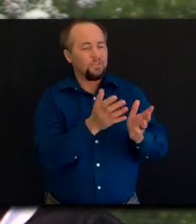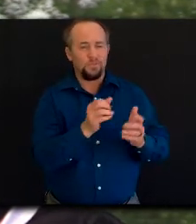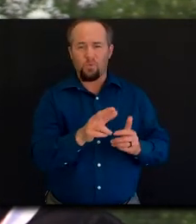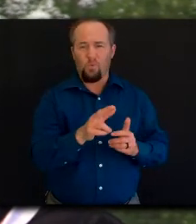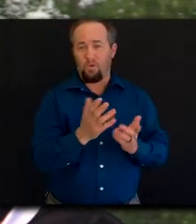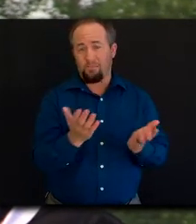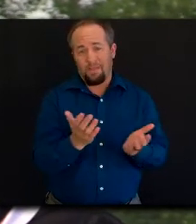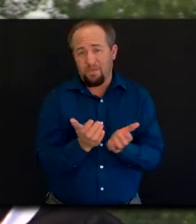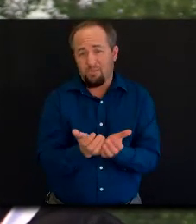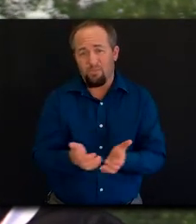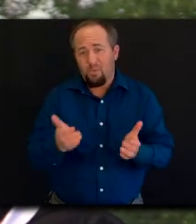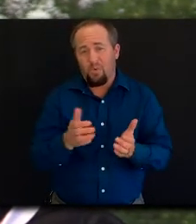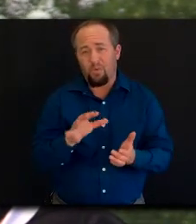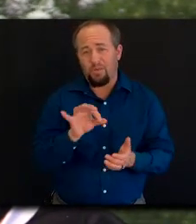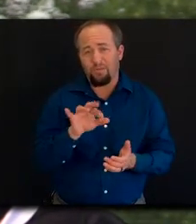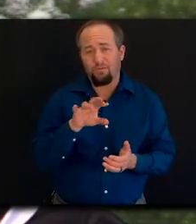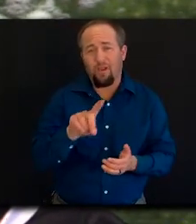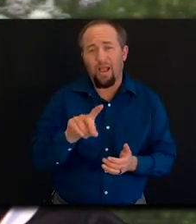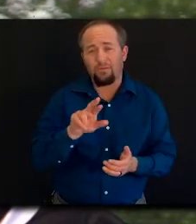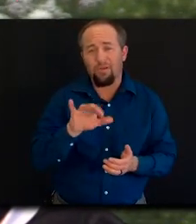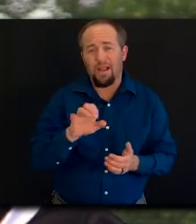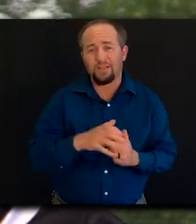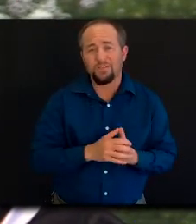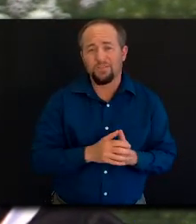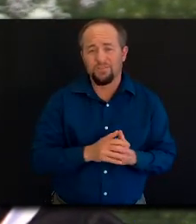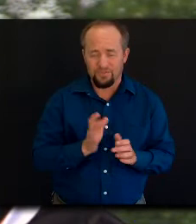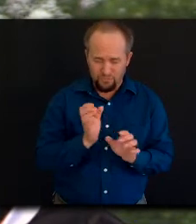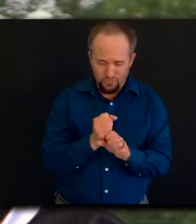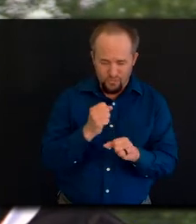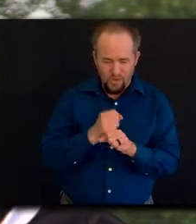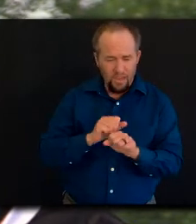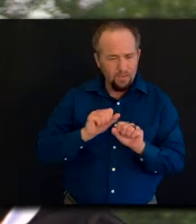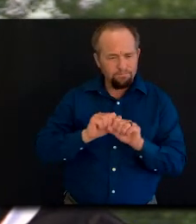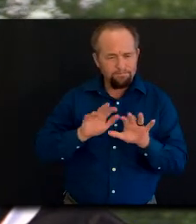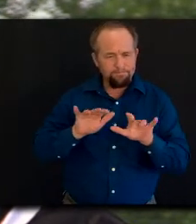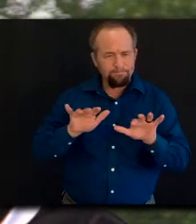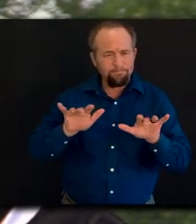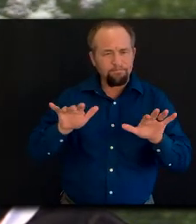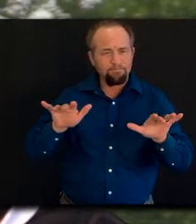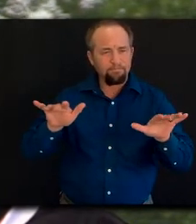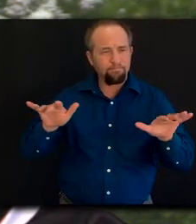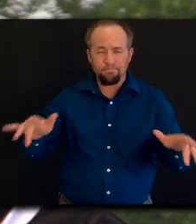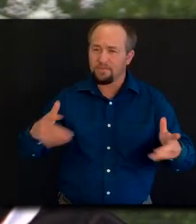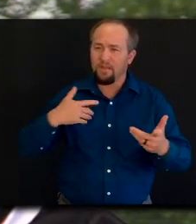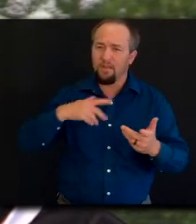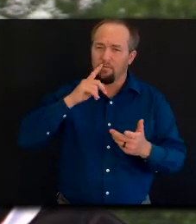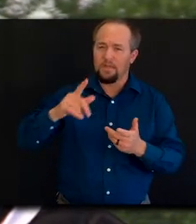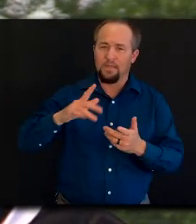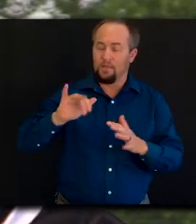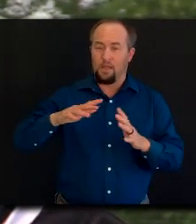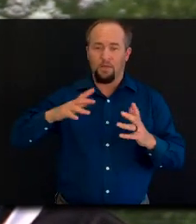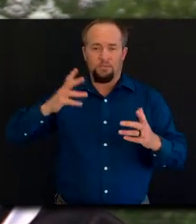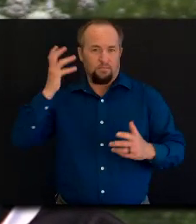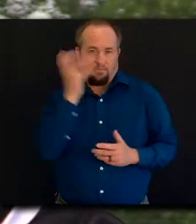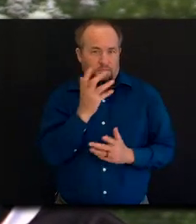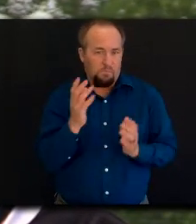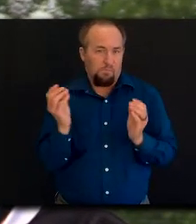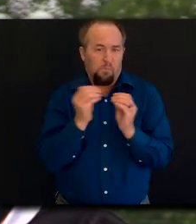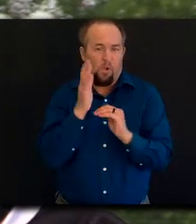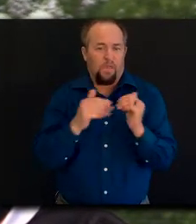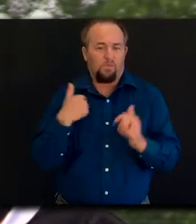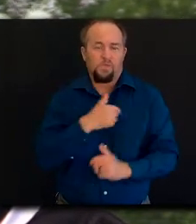bowl of fried rice, can create a ripple effect that reaches far beyond our imagination.